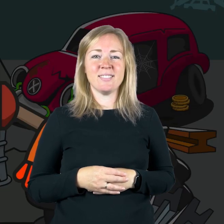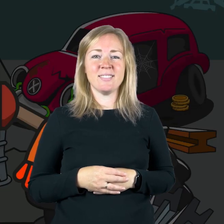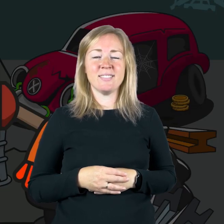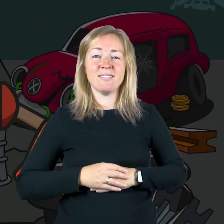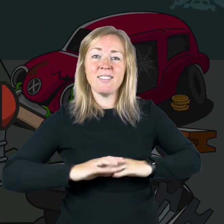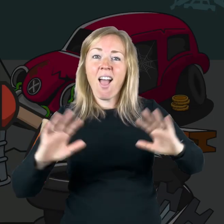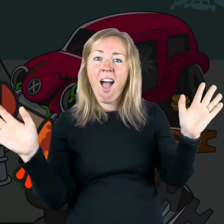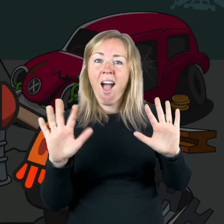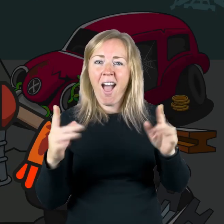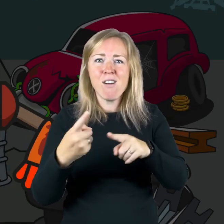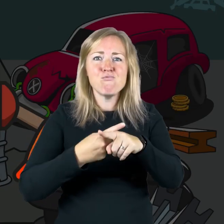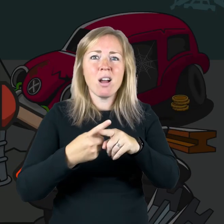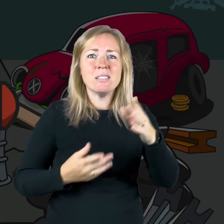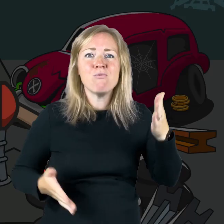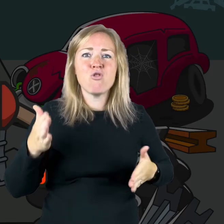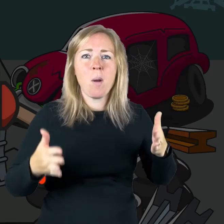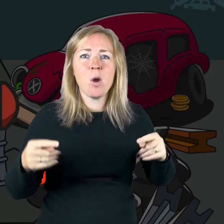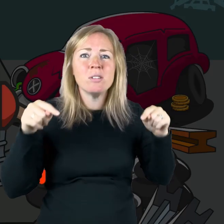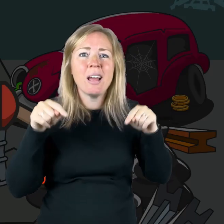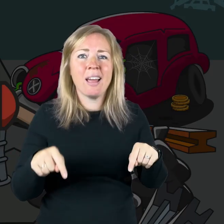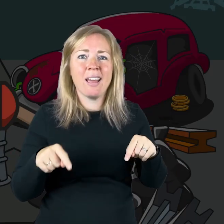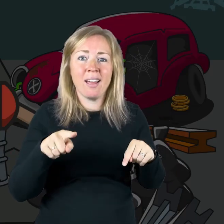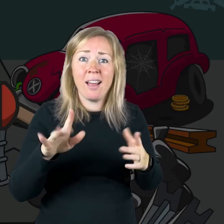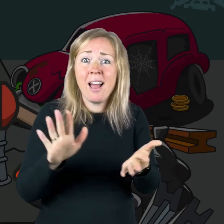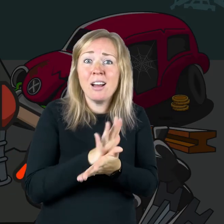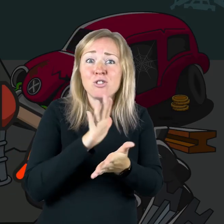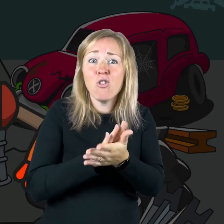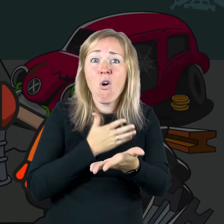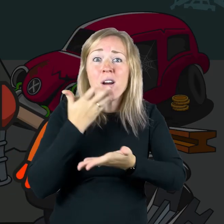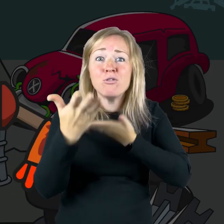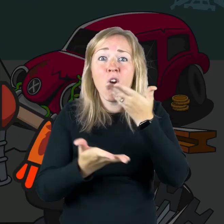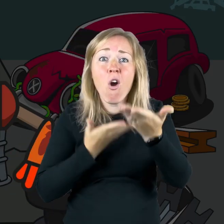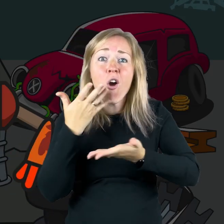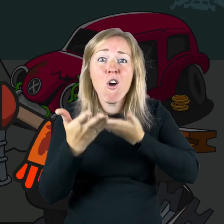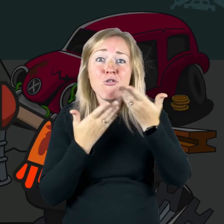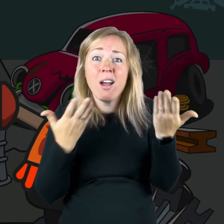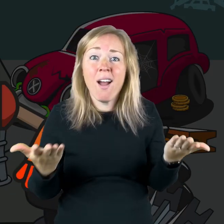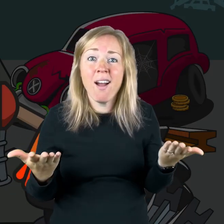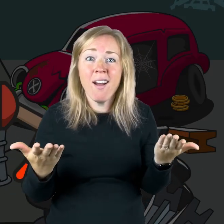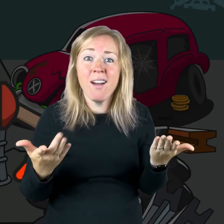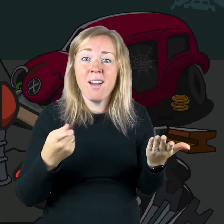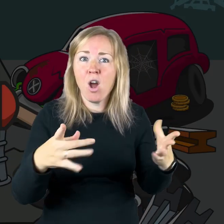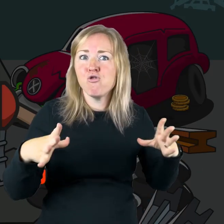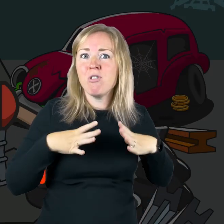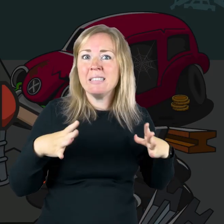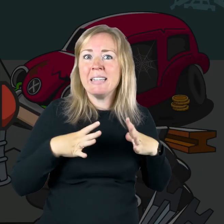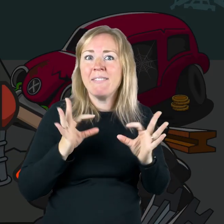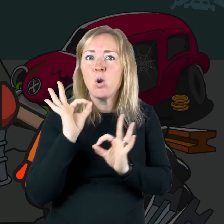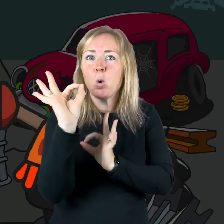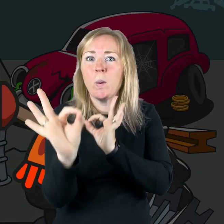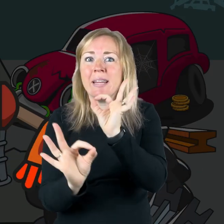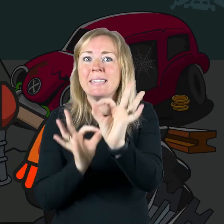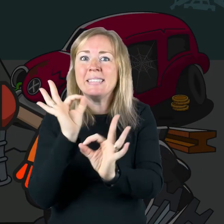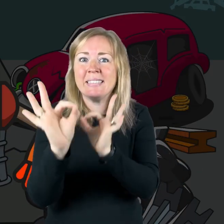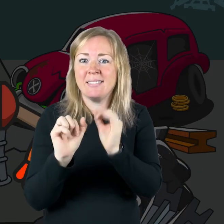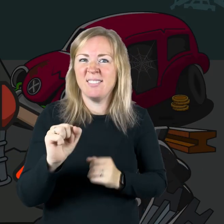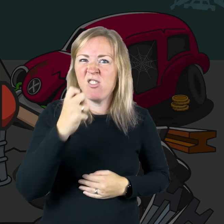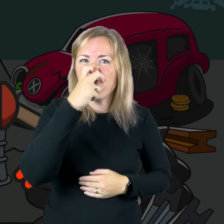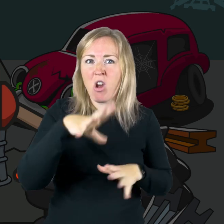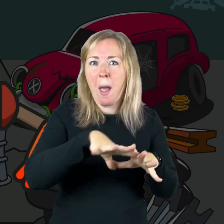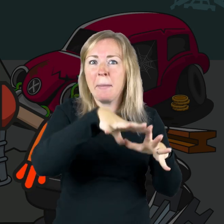Hi, it's Rusty here. I hope you enjoyed that story. Are you ready for your scrap heap quiz